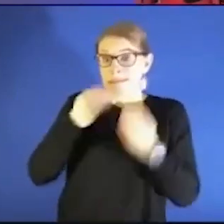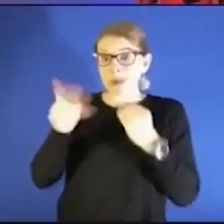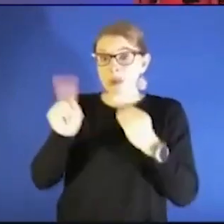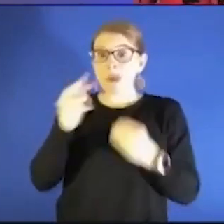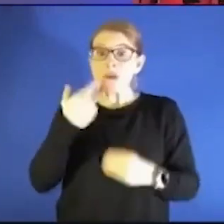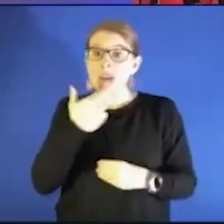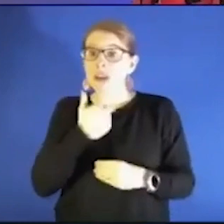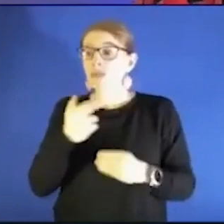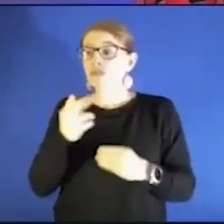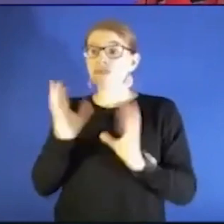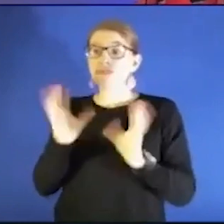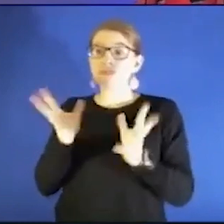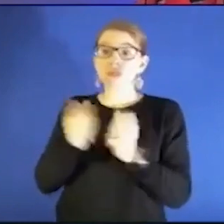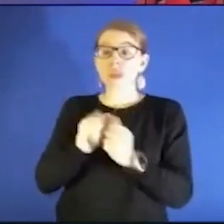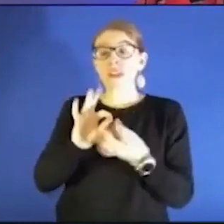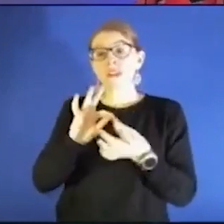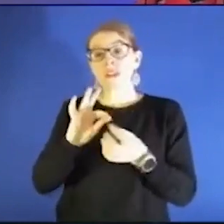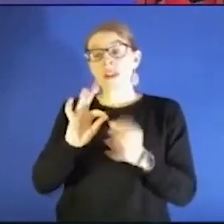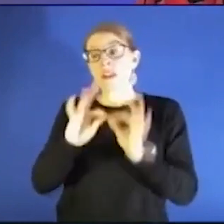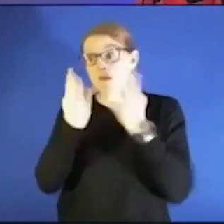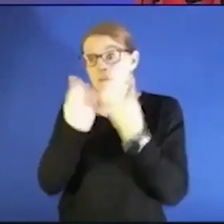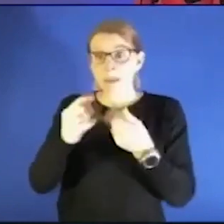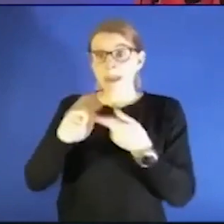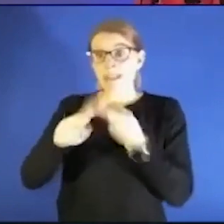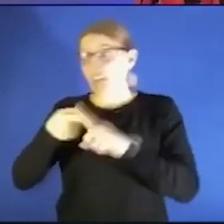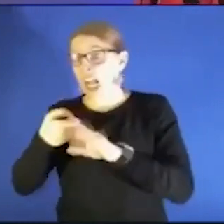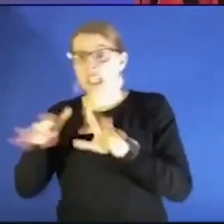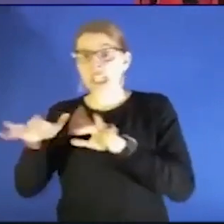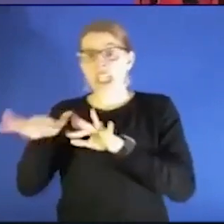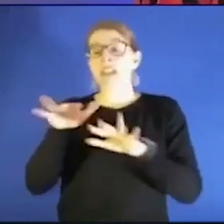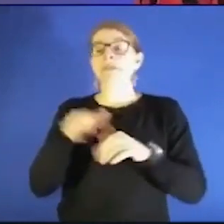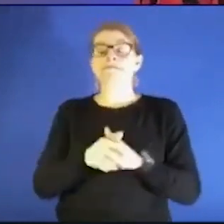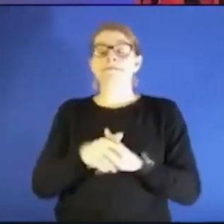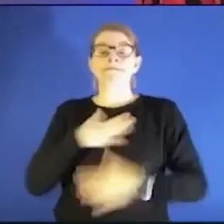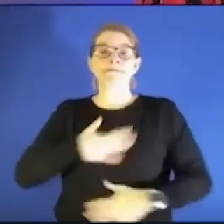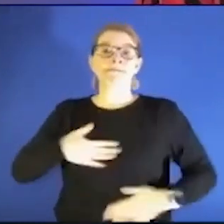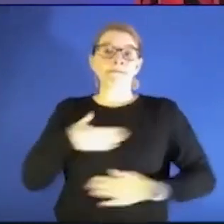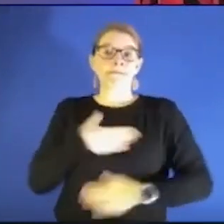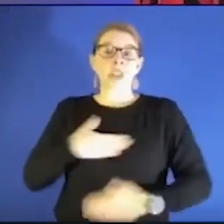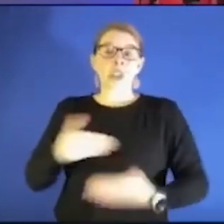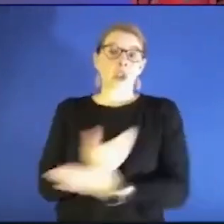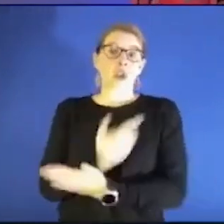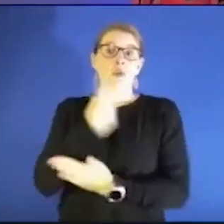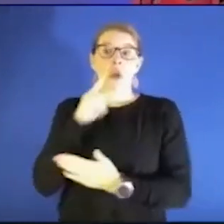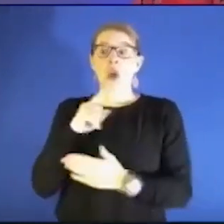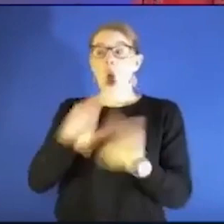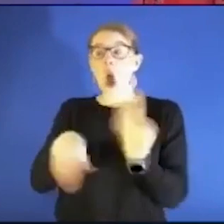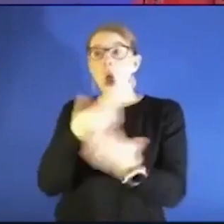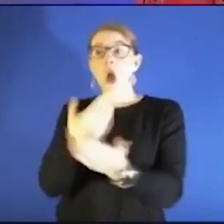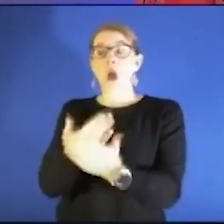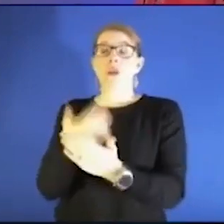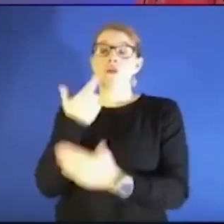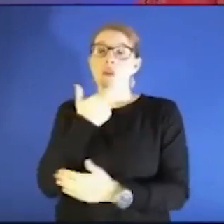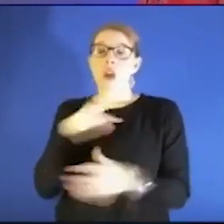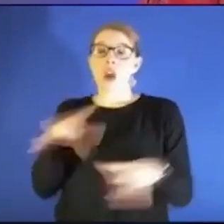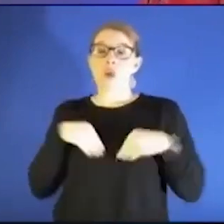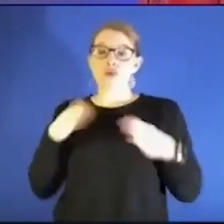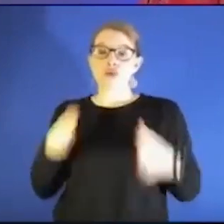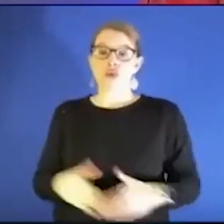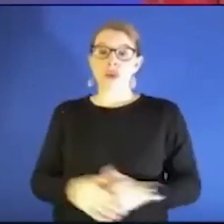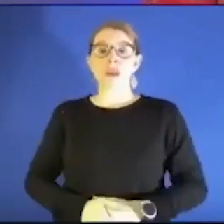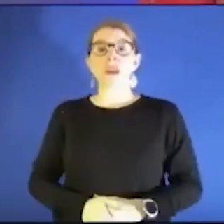and family and doing all of that. So just a new appreciation for all restaurant owners. But what are restaurants